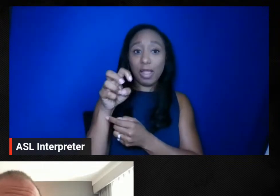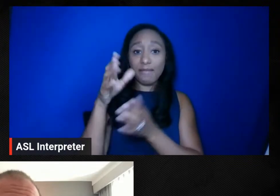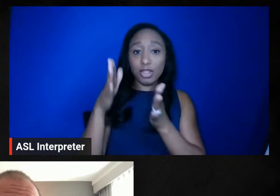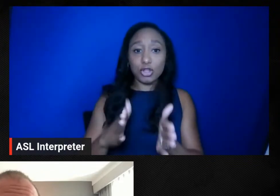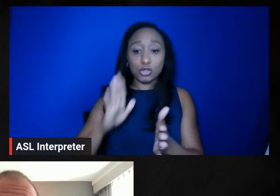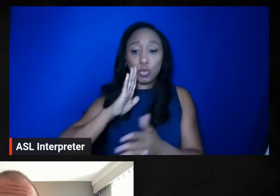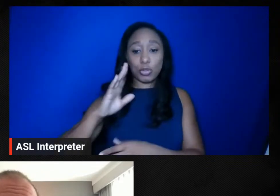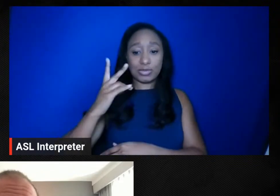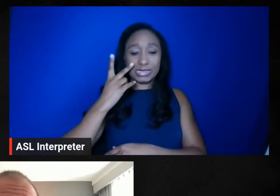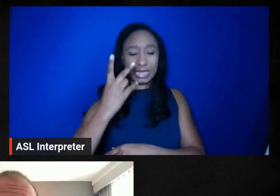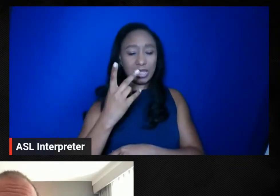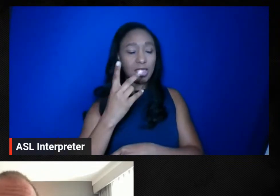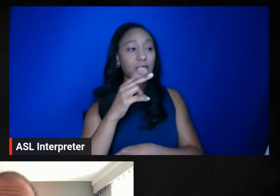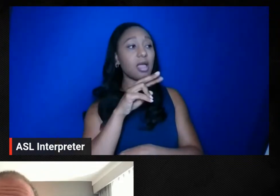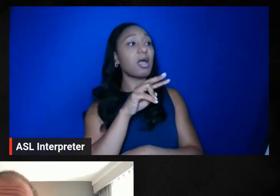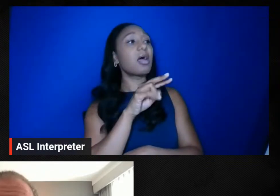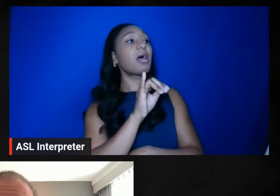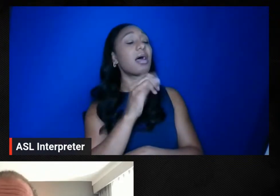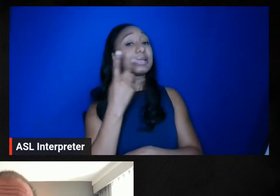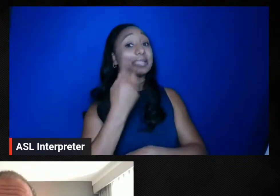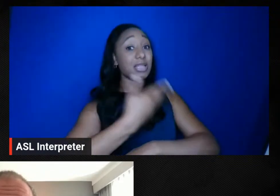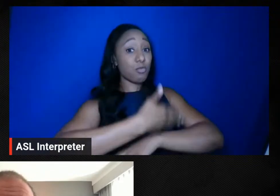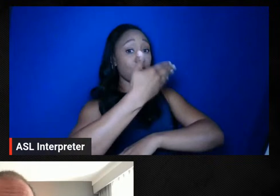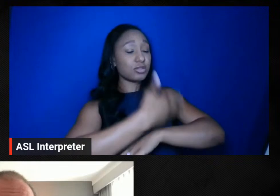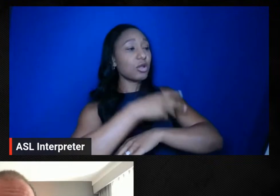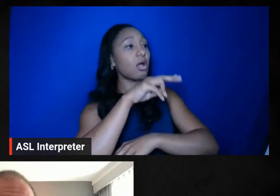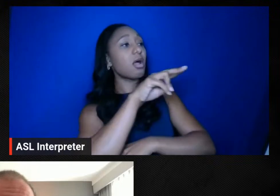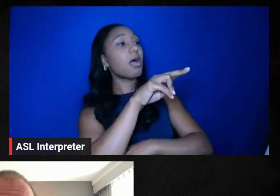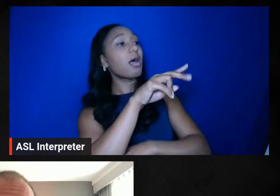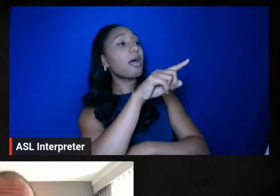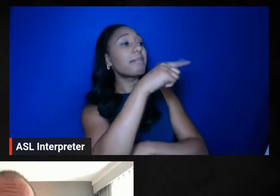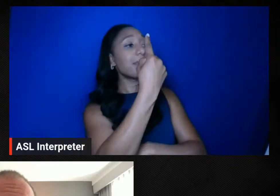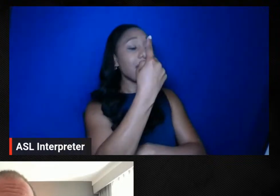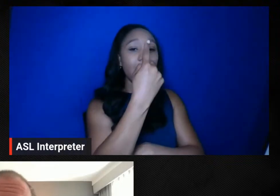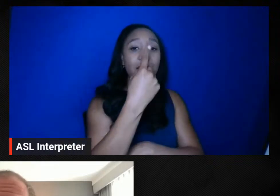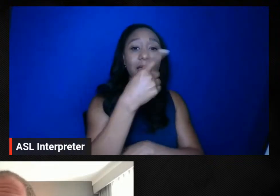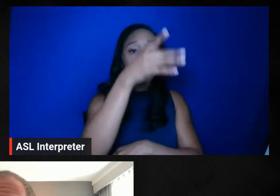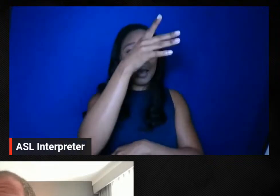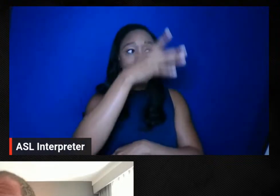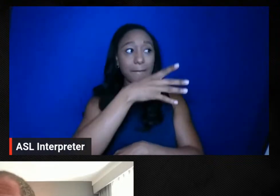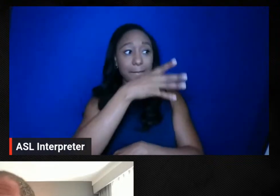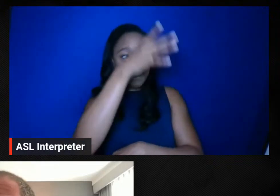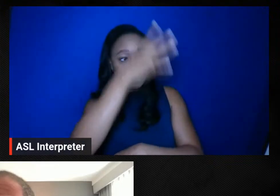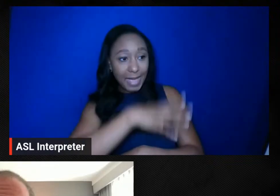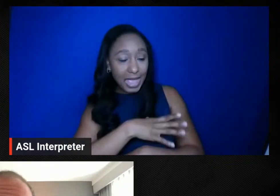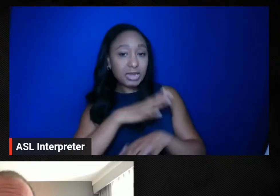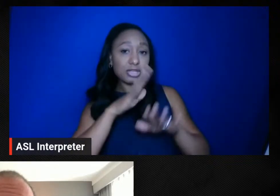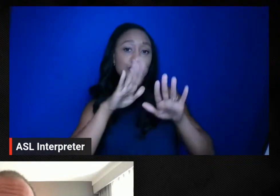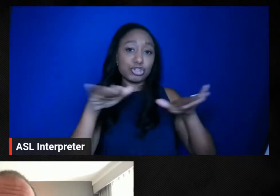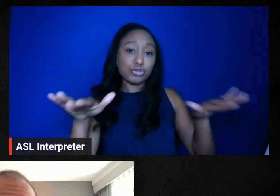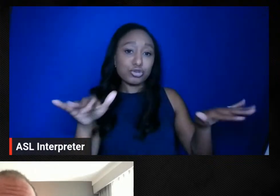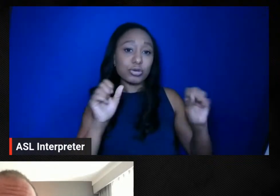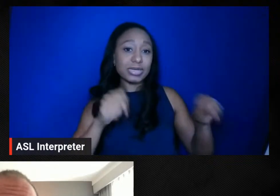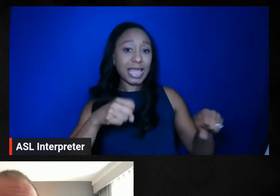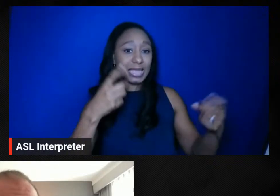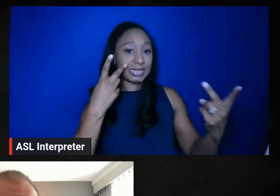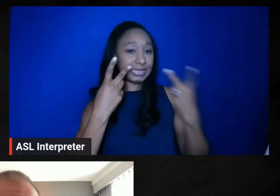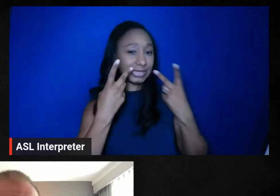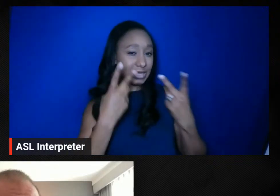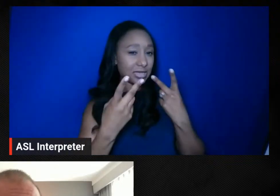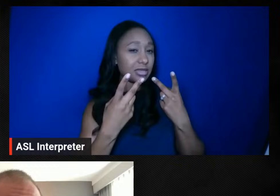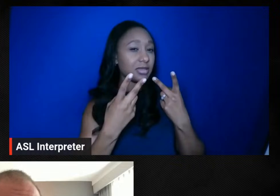convoys of walking black men and children under the command of